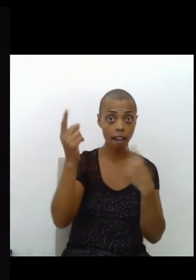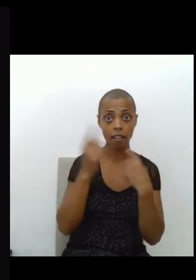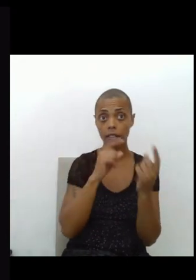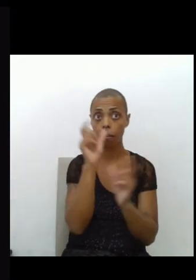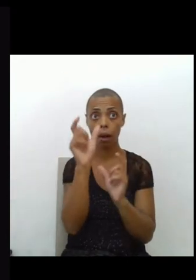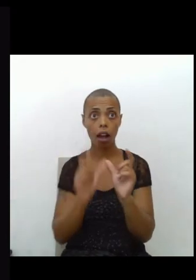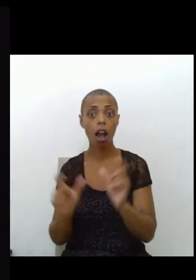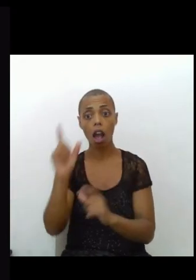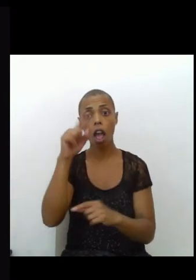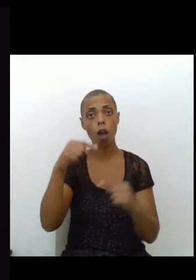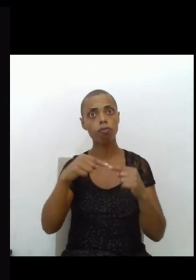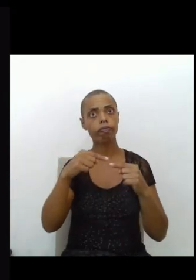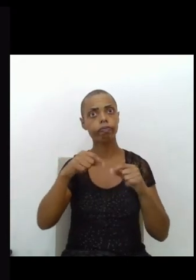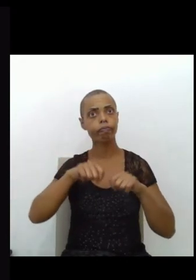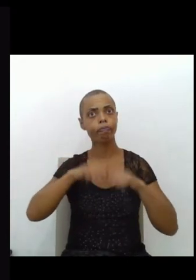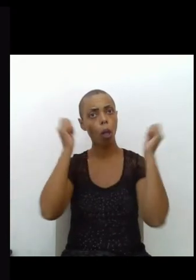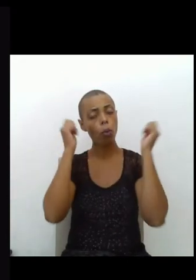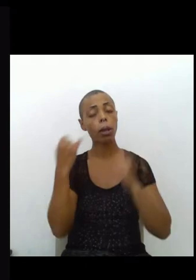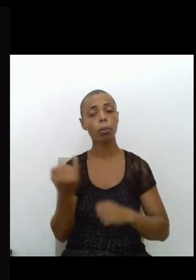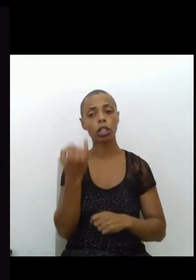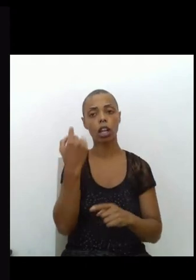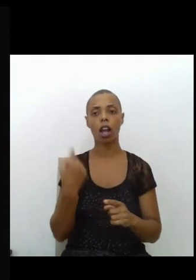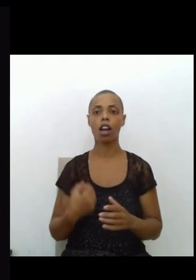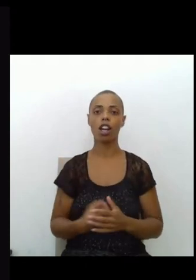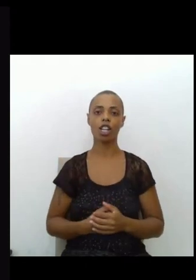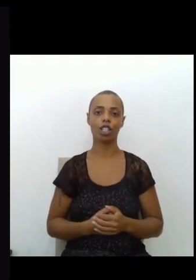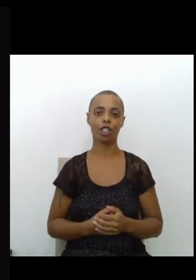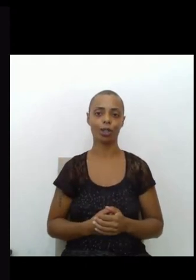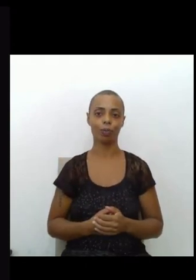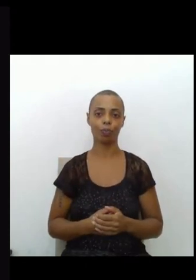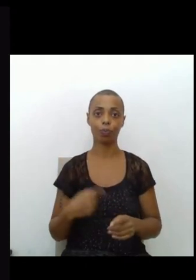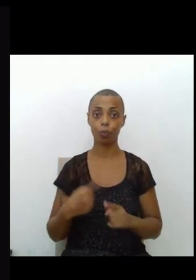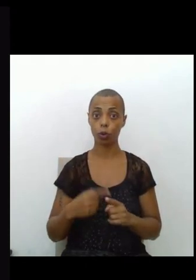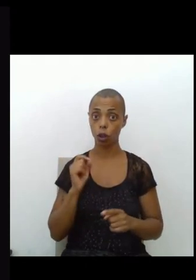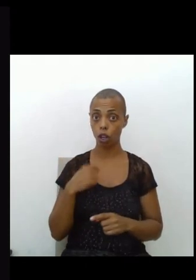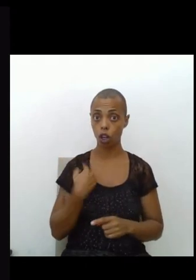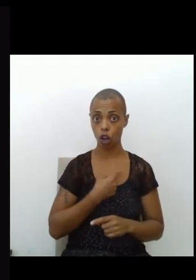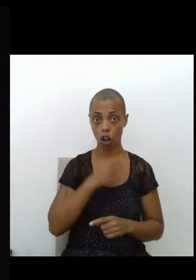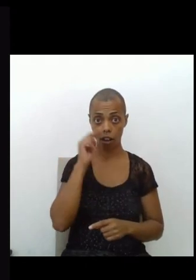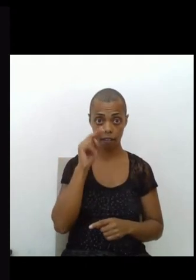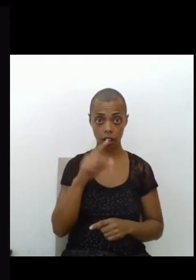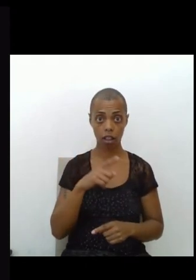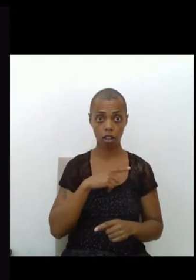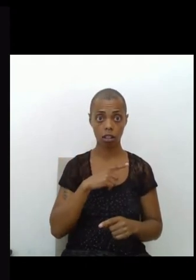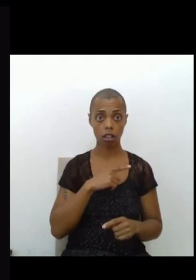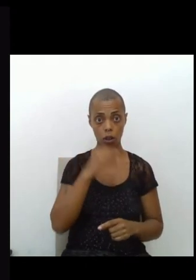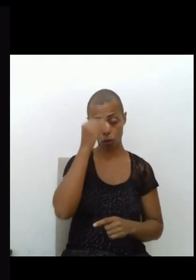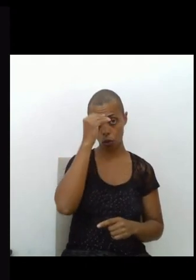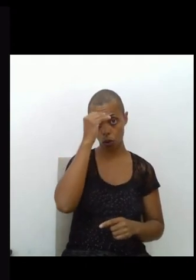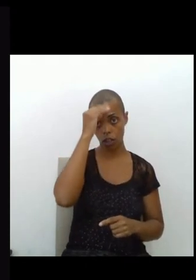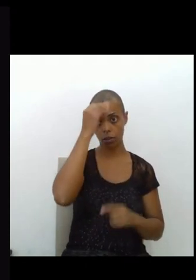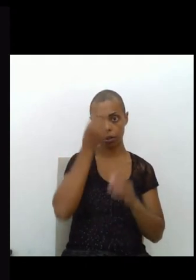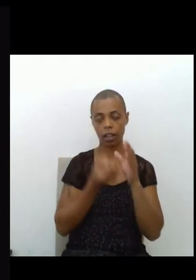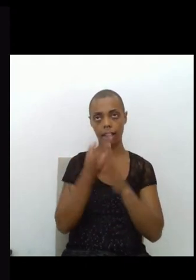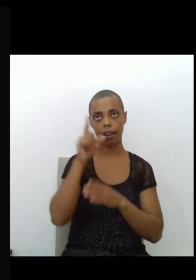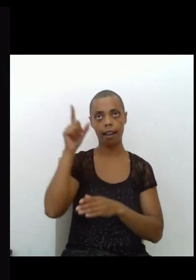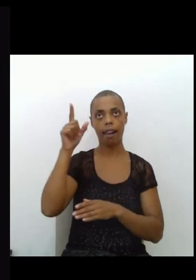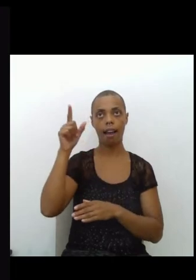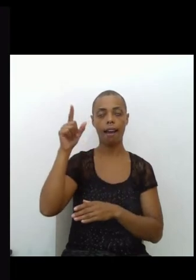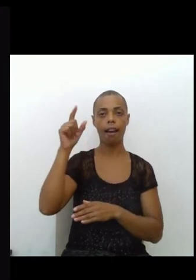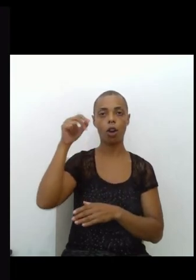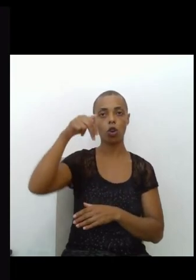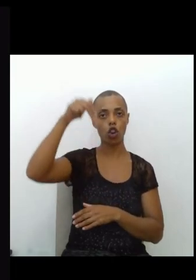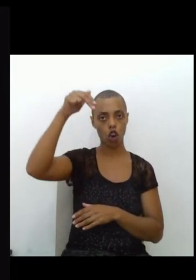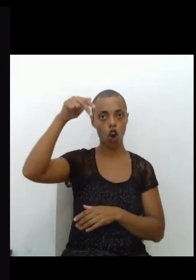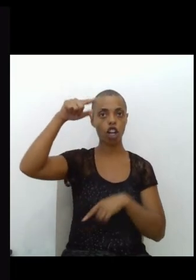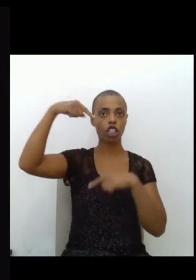um is that a lot of knowledge is created in the north and comes to the global South and we take